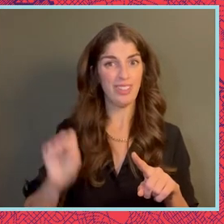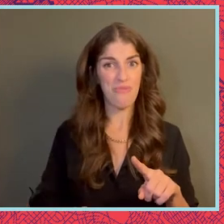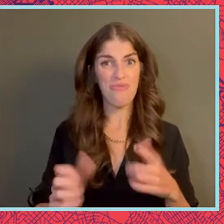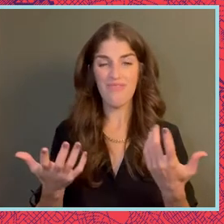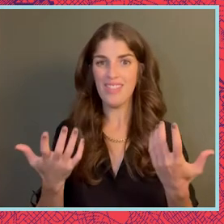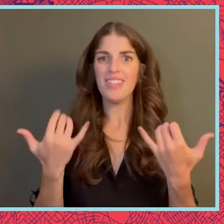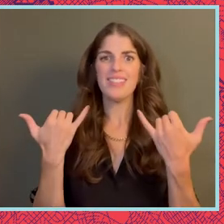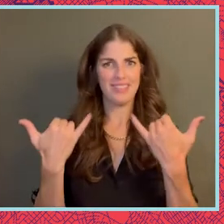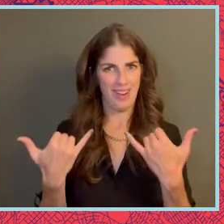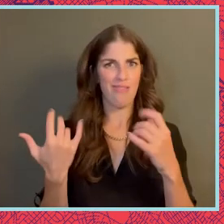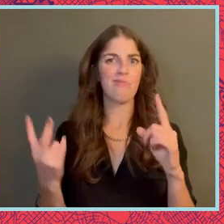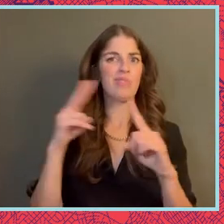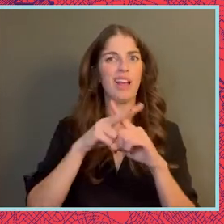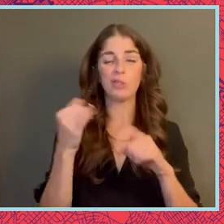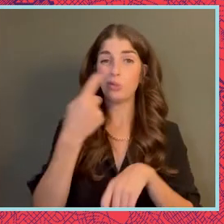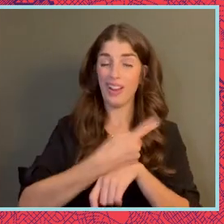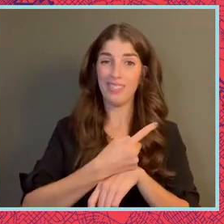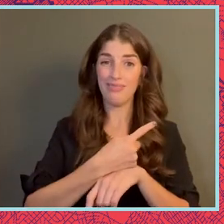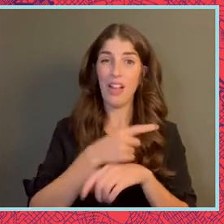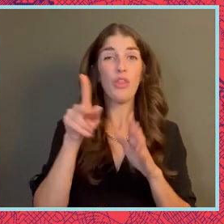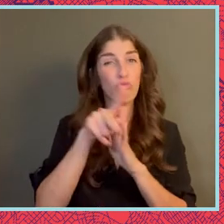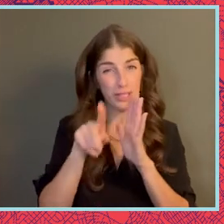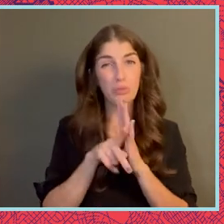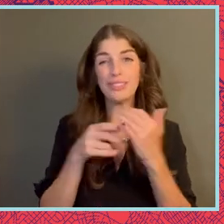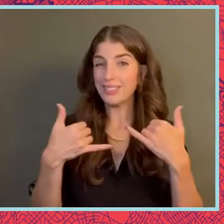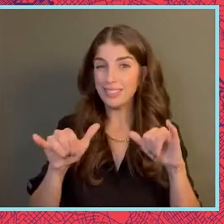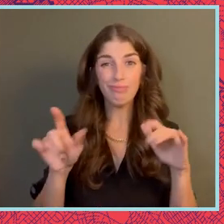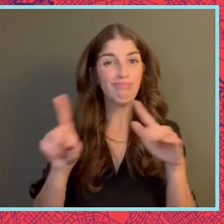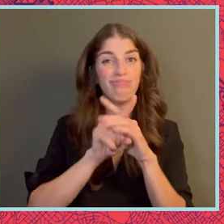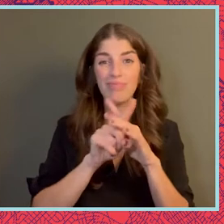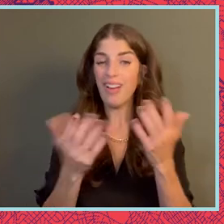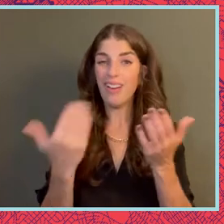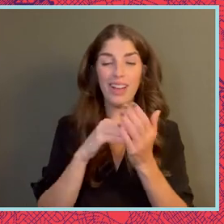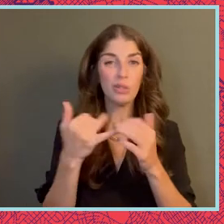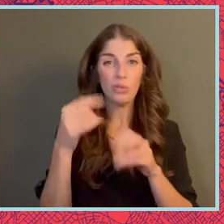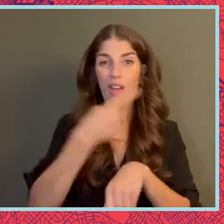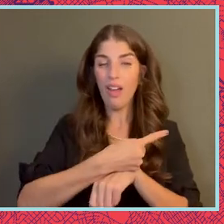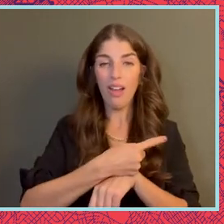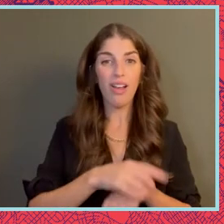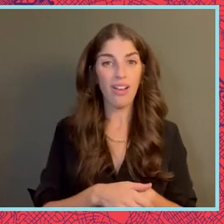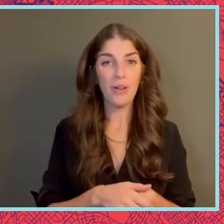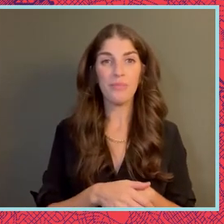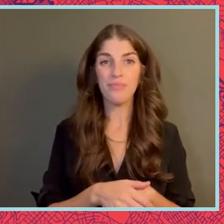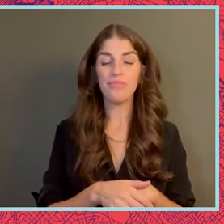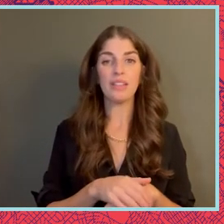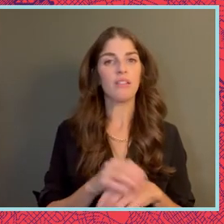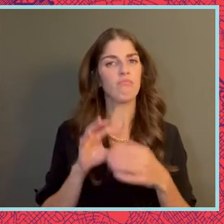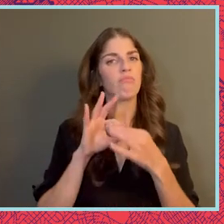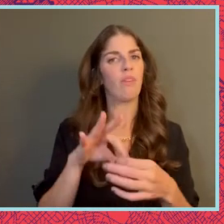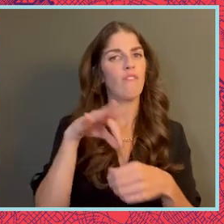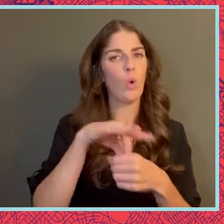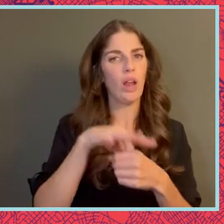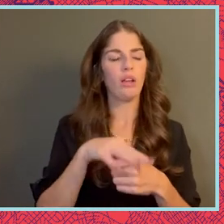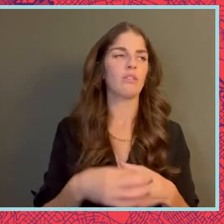This ethic, these principles of the Confederacy, you know, as people talk about voting, as people